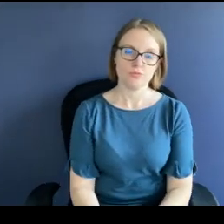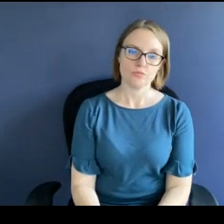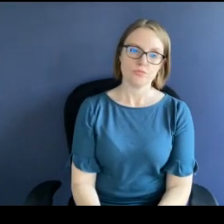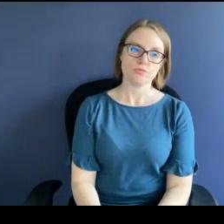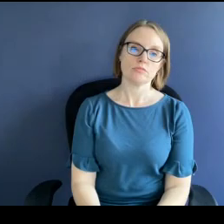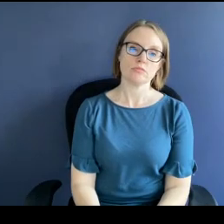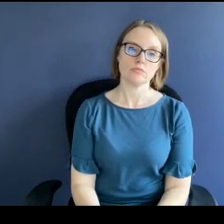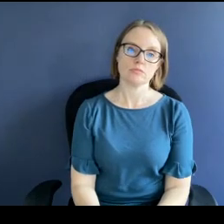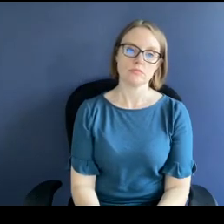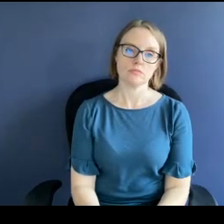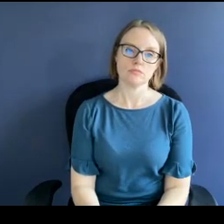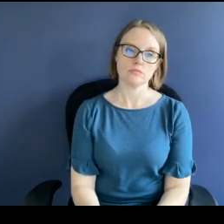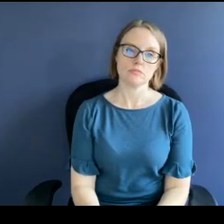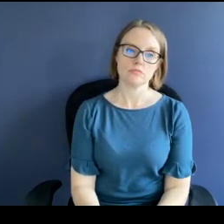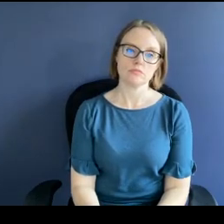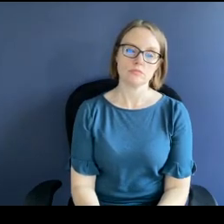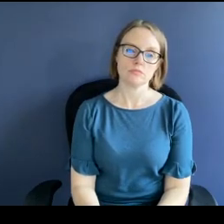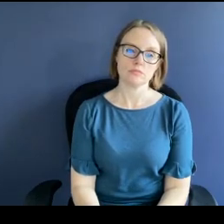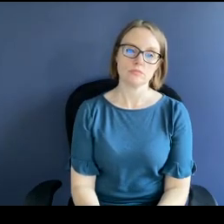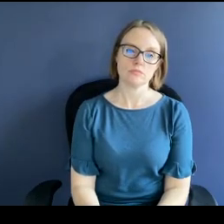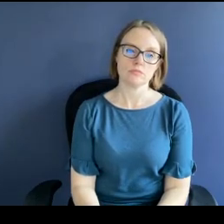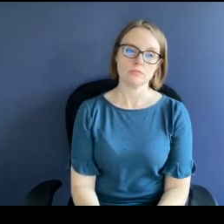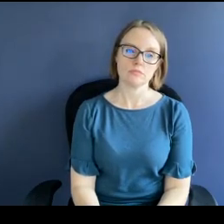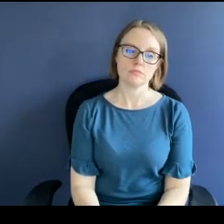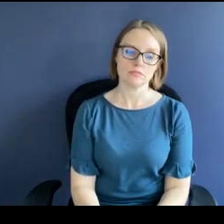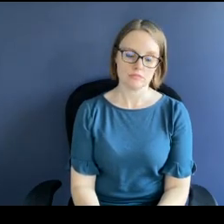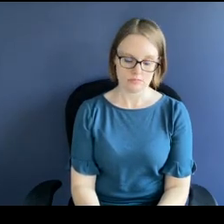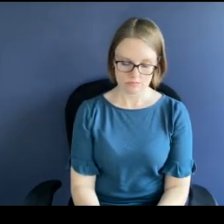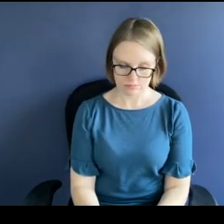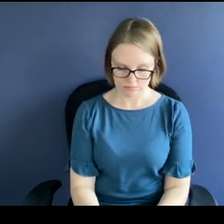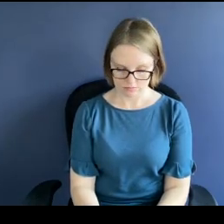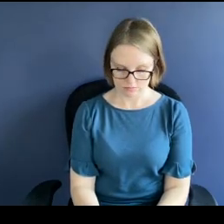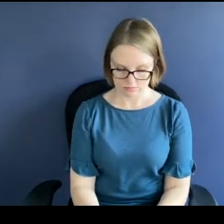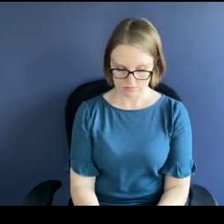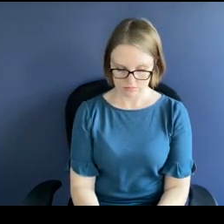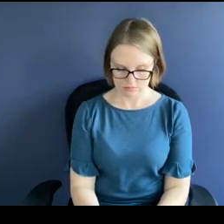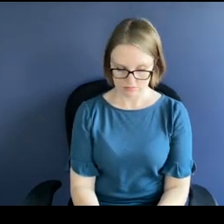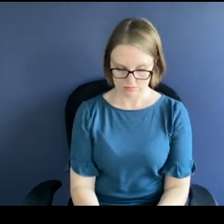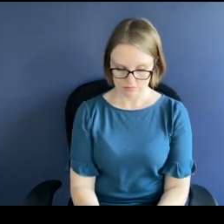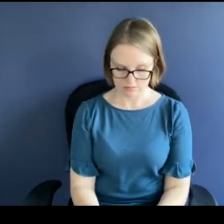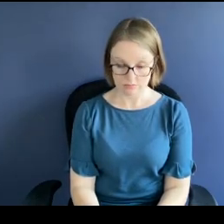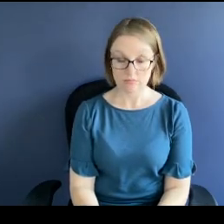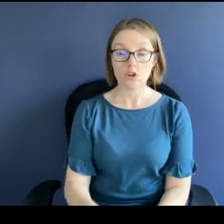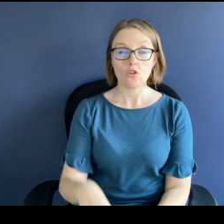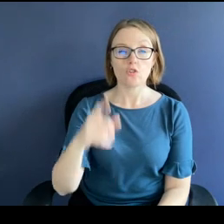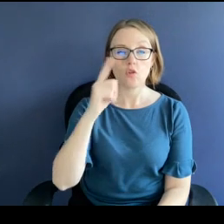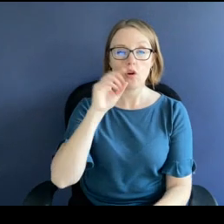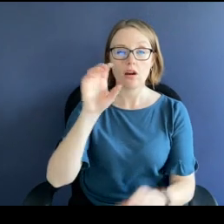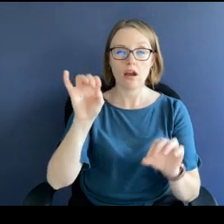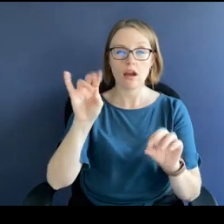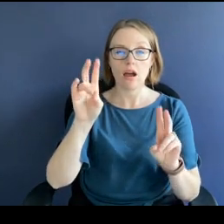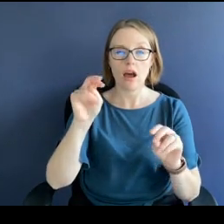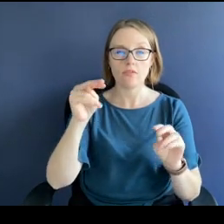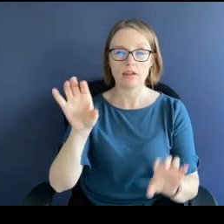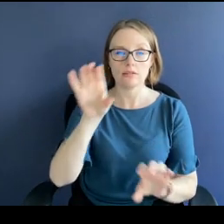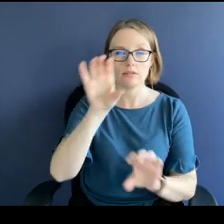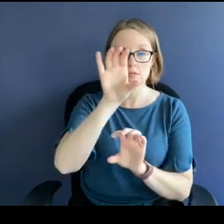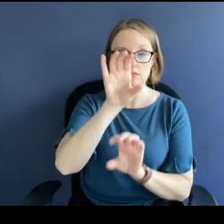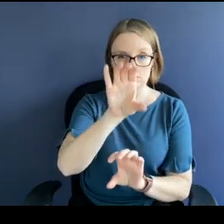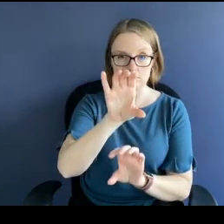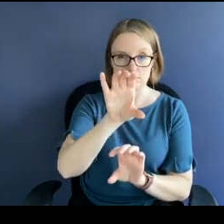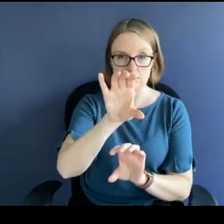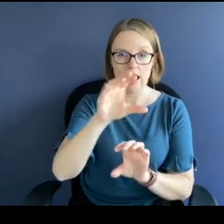At least one oven interior and its controls, even though appliance